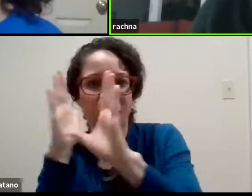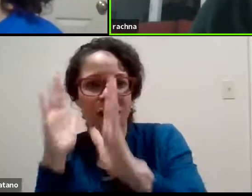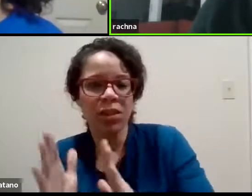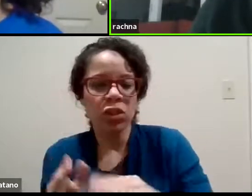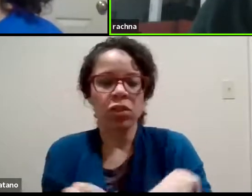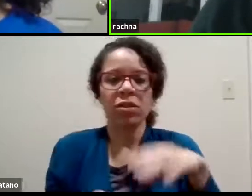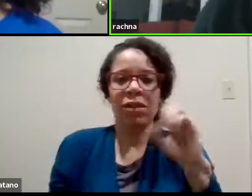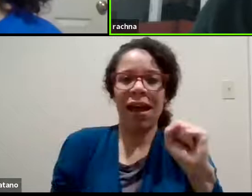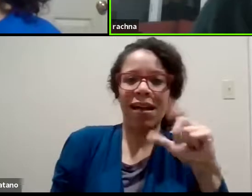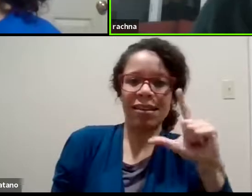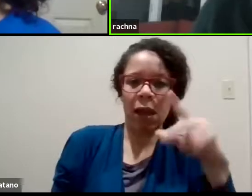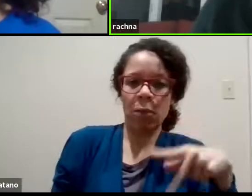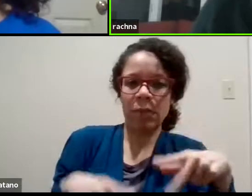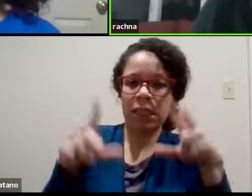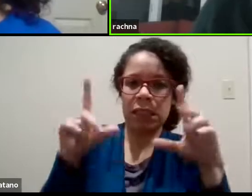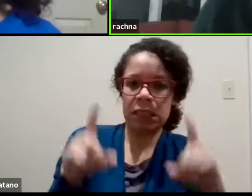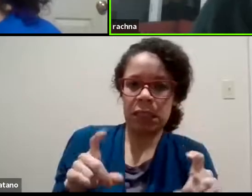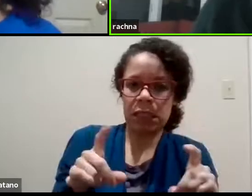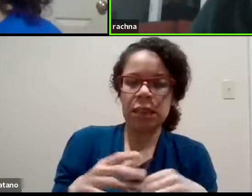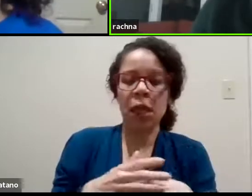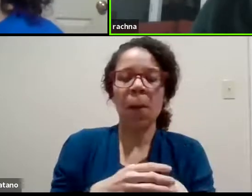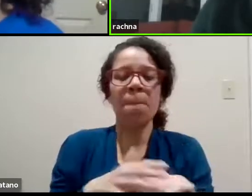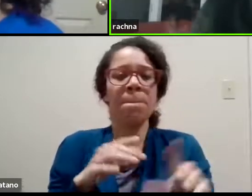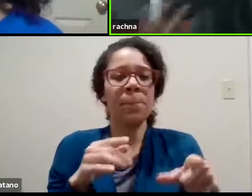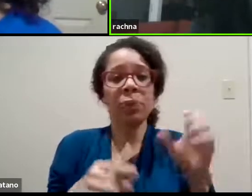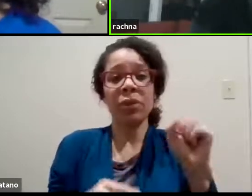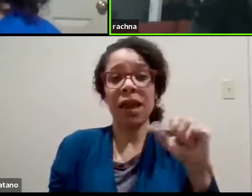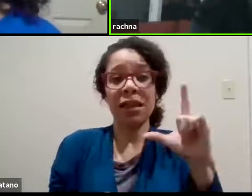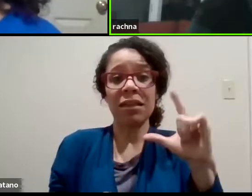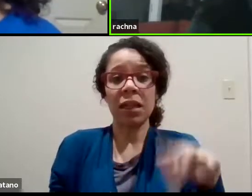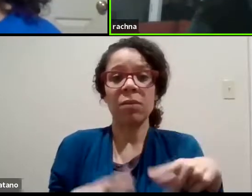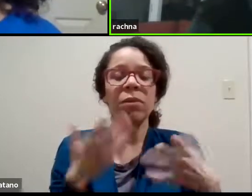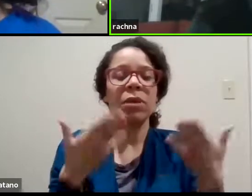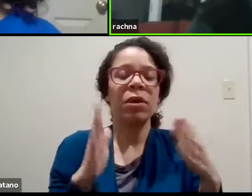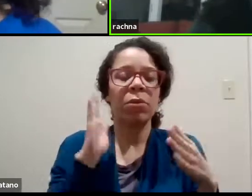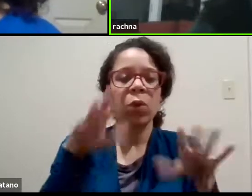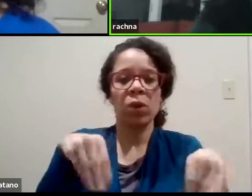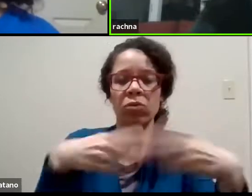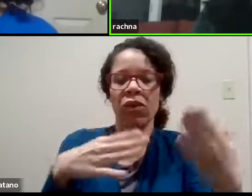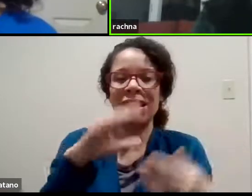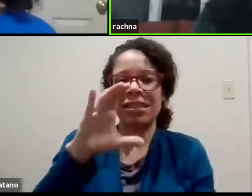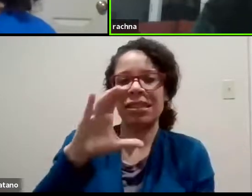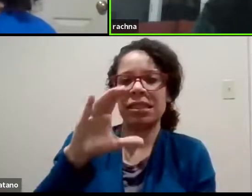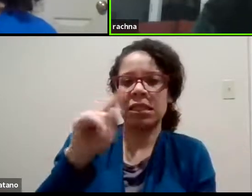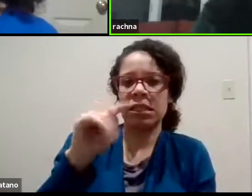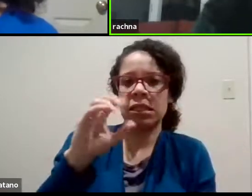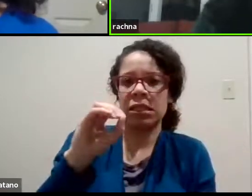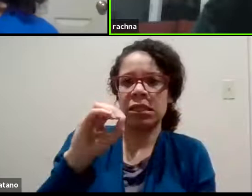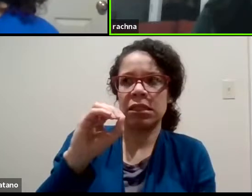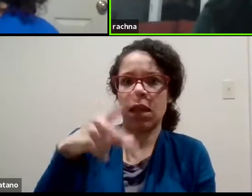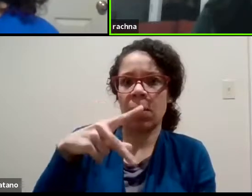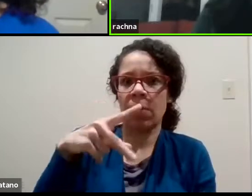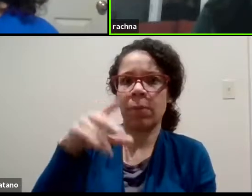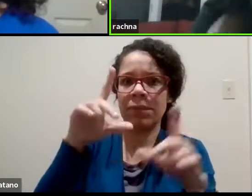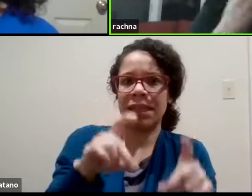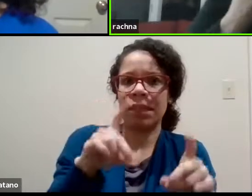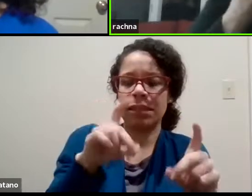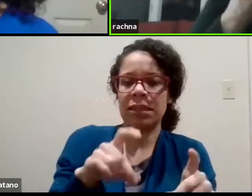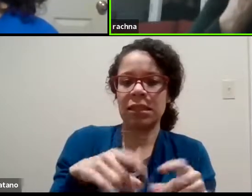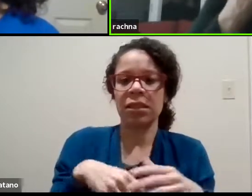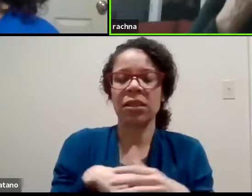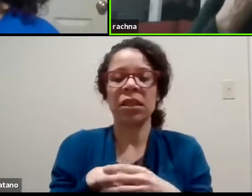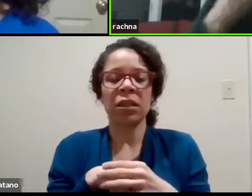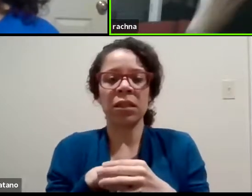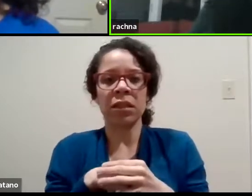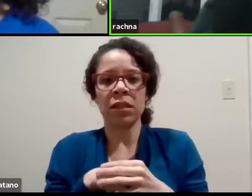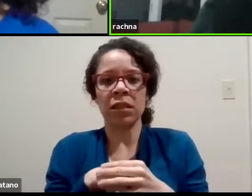the speech language pathologist might give the CTOP, for example, the comprehensive test of phonological processing.